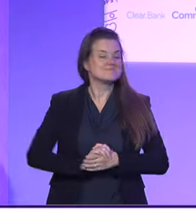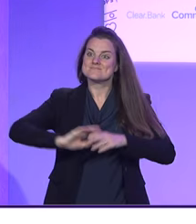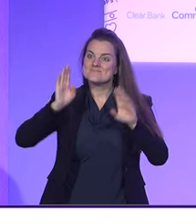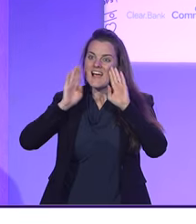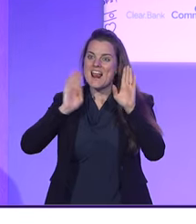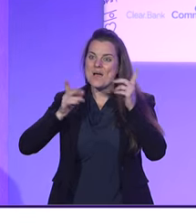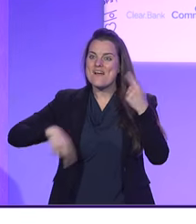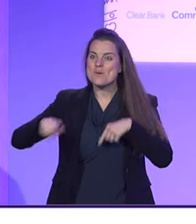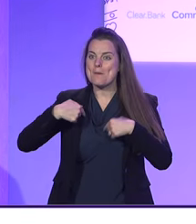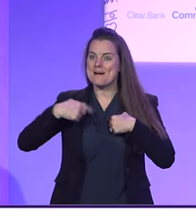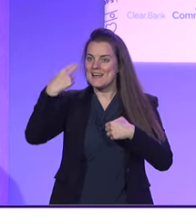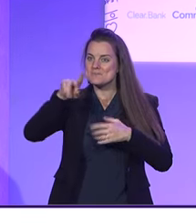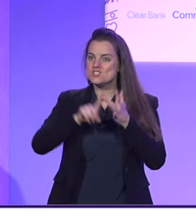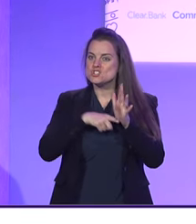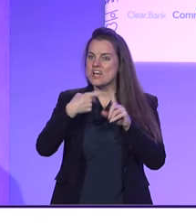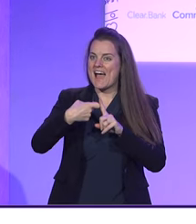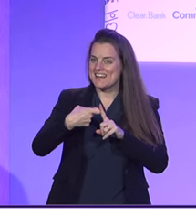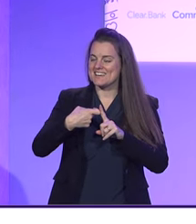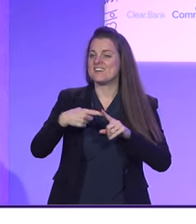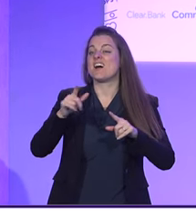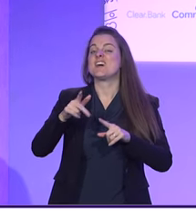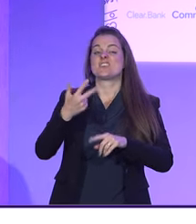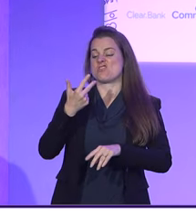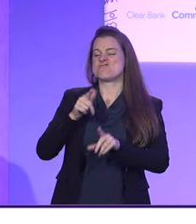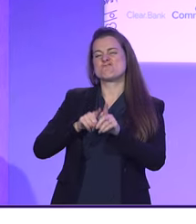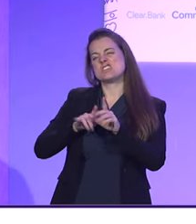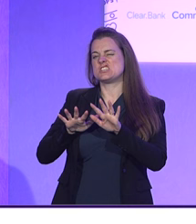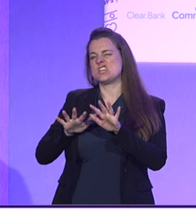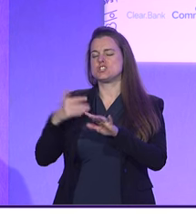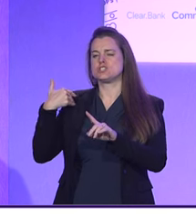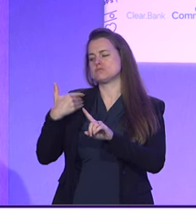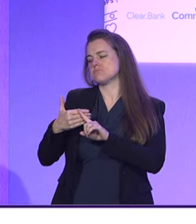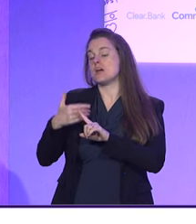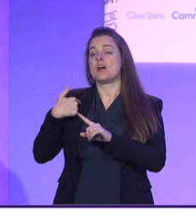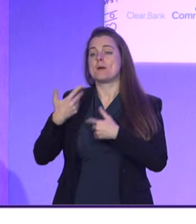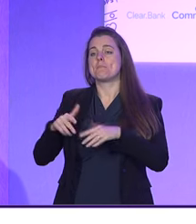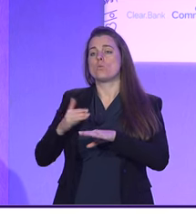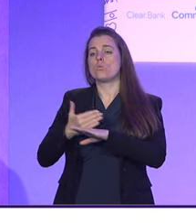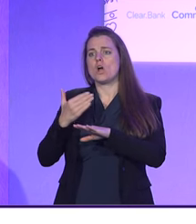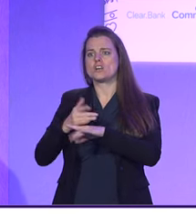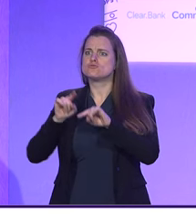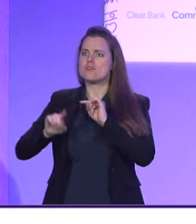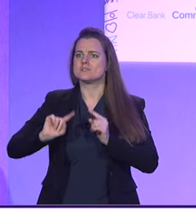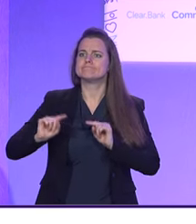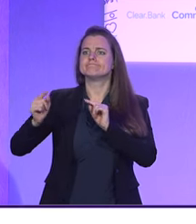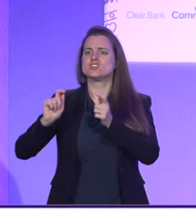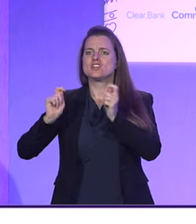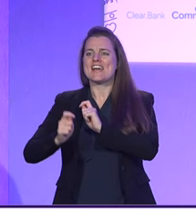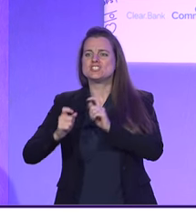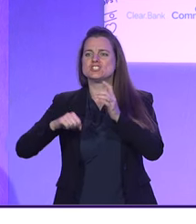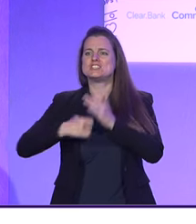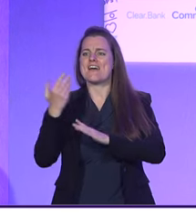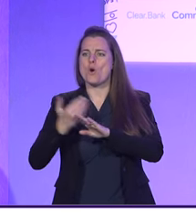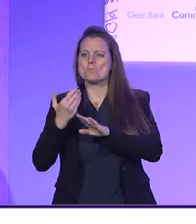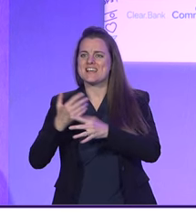Hello, everyone. I'm Jack. And for the last three or so years, I've been working to train DevOps engineers, for whatever you